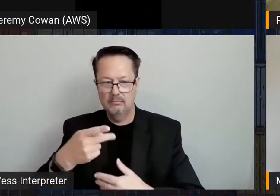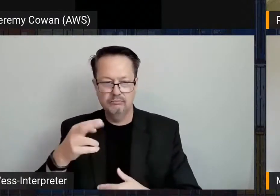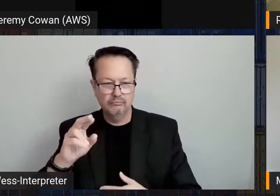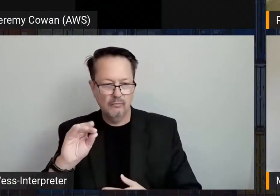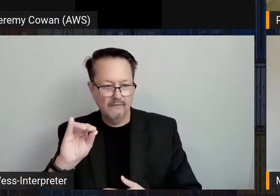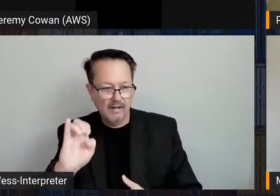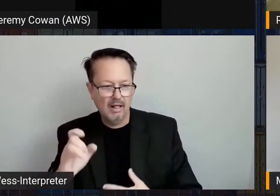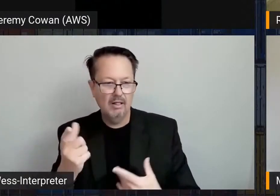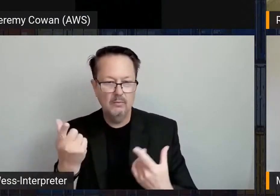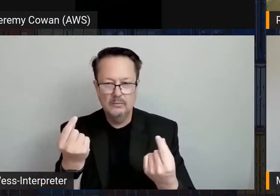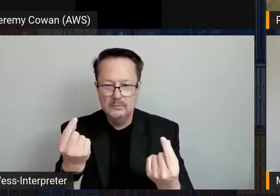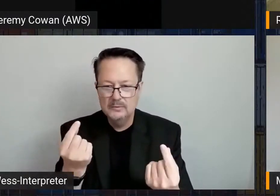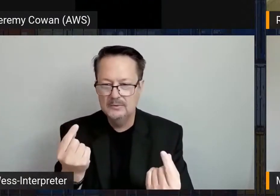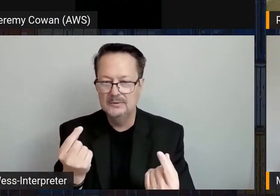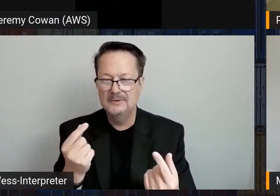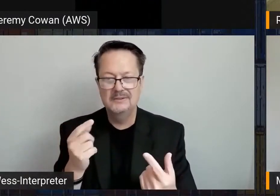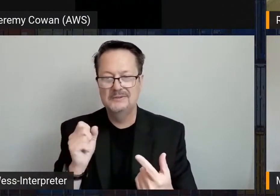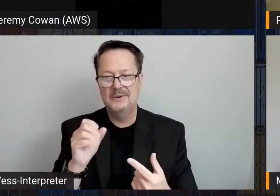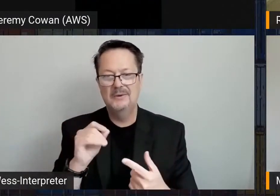doing.